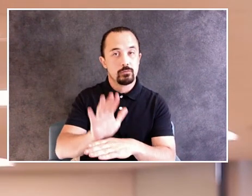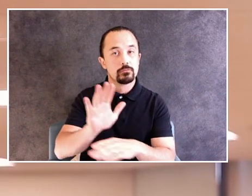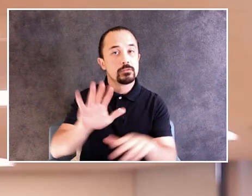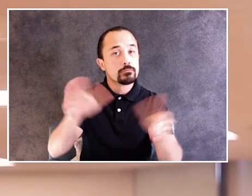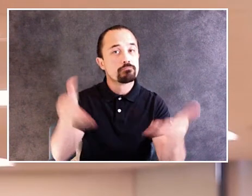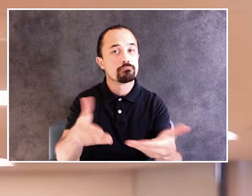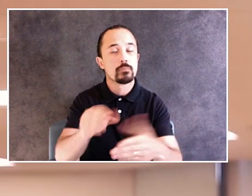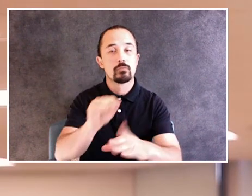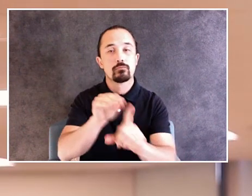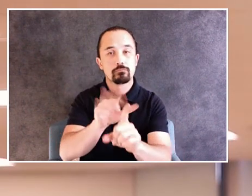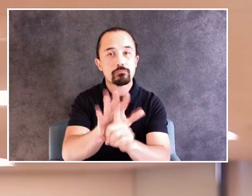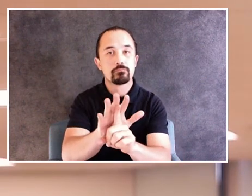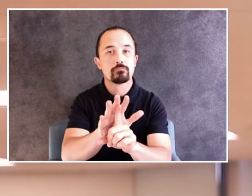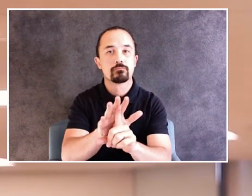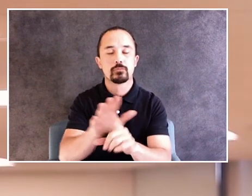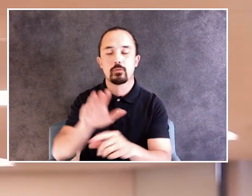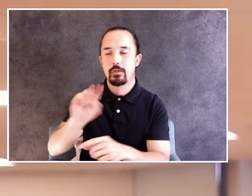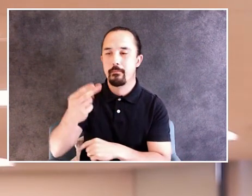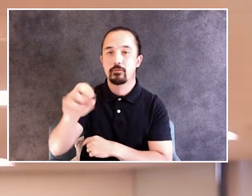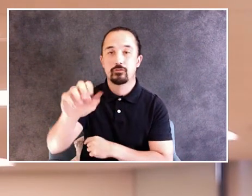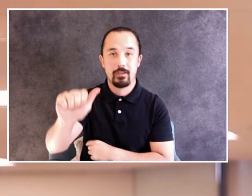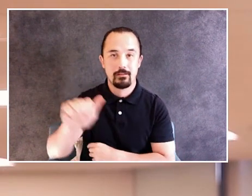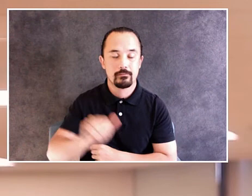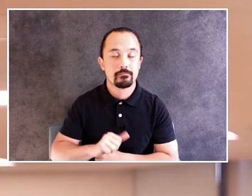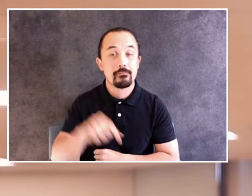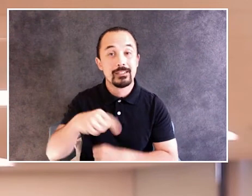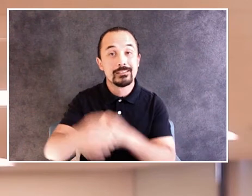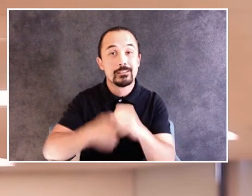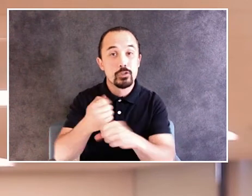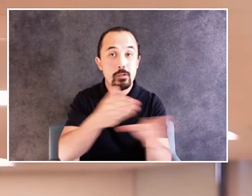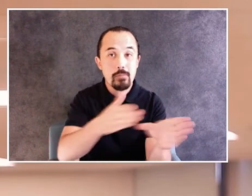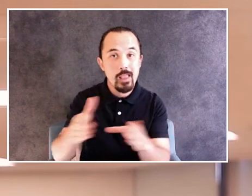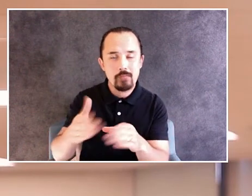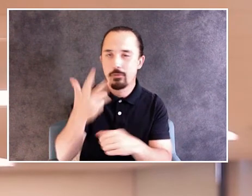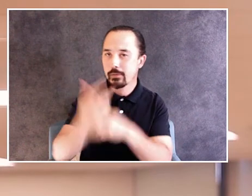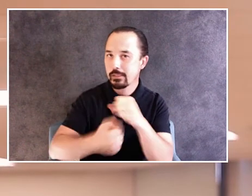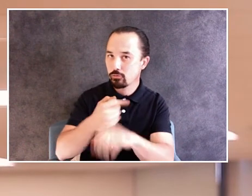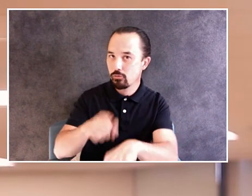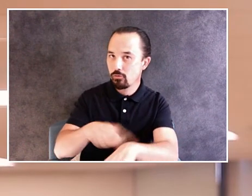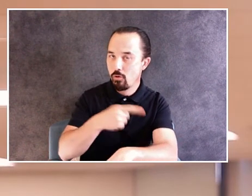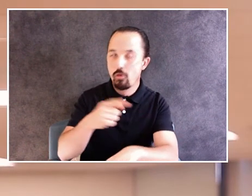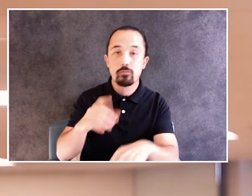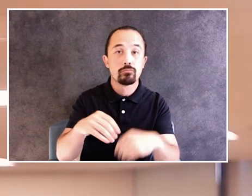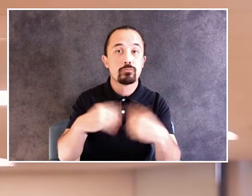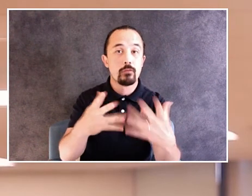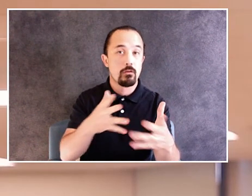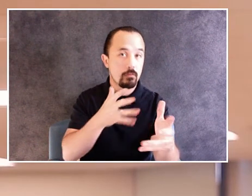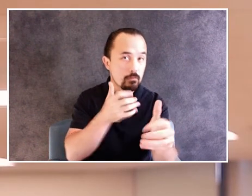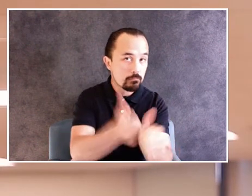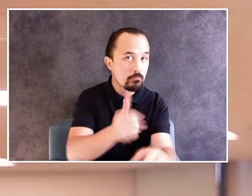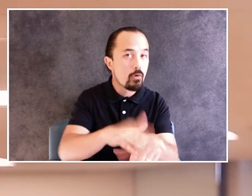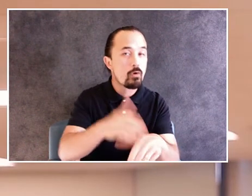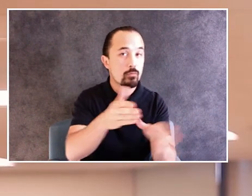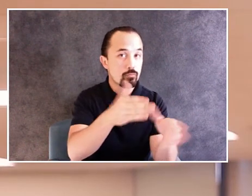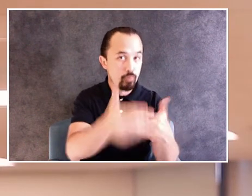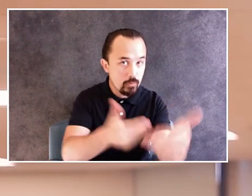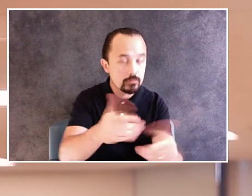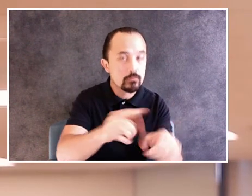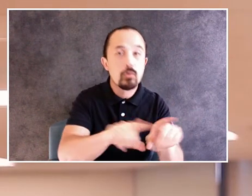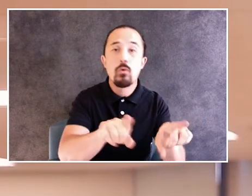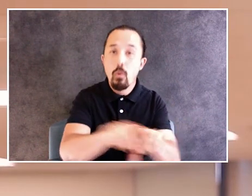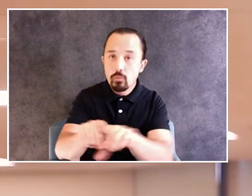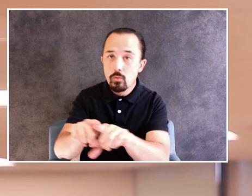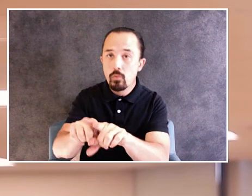and orientation to the MHSA plan. This year's plan is a 3-year plan that not only provides an update on plan progress, but also